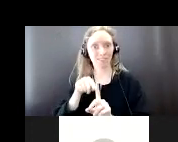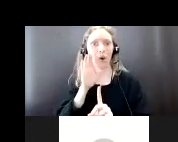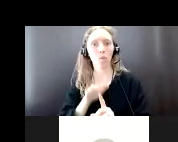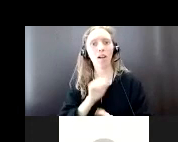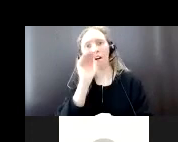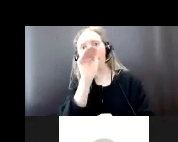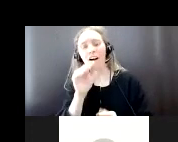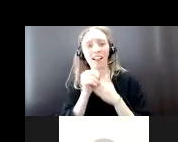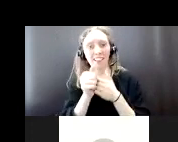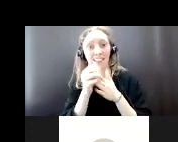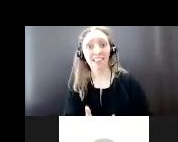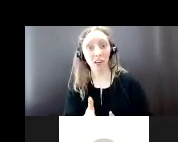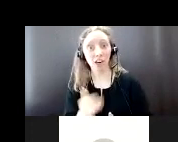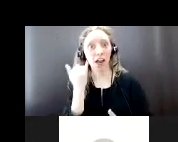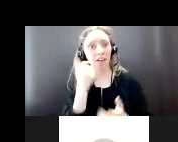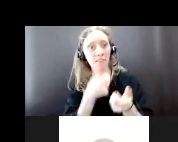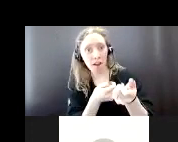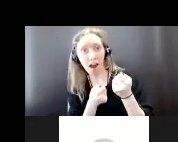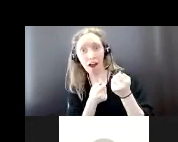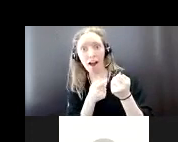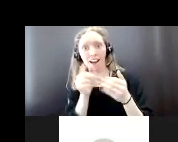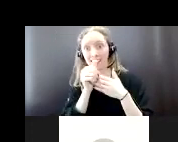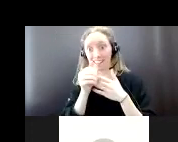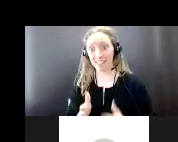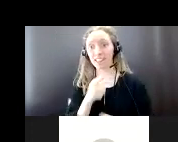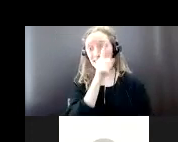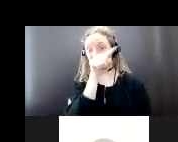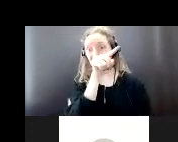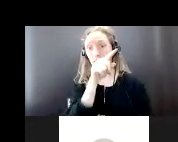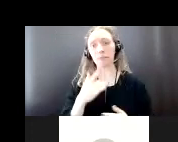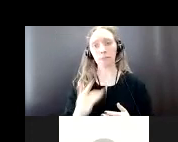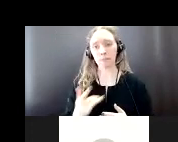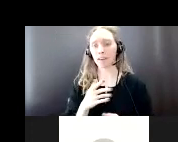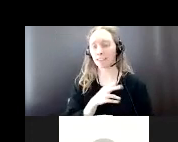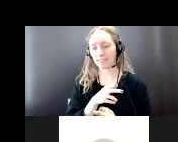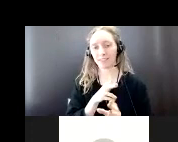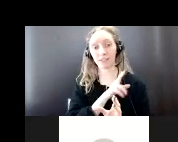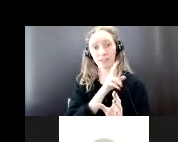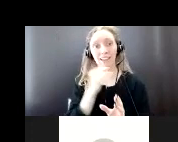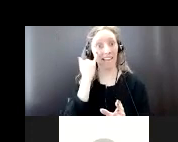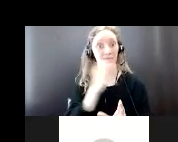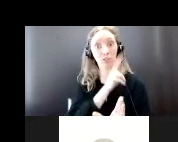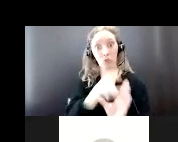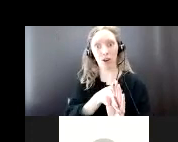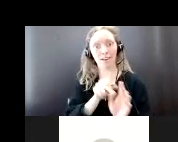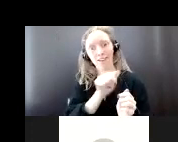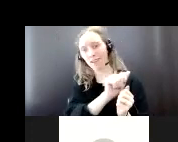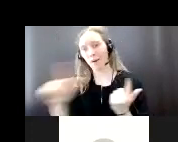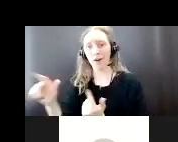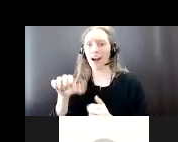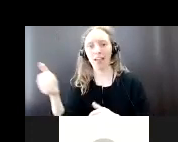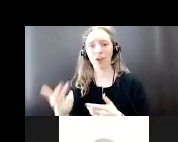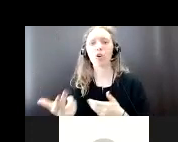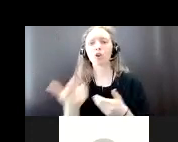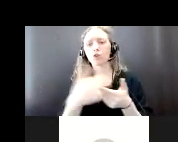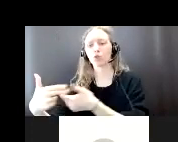participates, then the rest of the group will follow. So once someone participates, the rest of the group follows. Guess